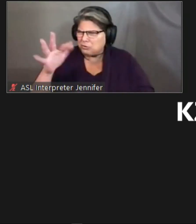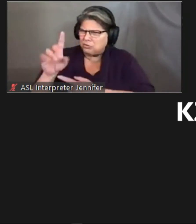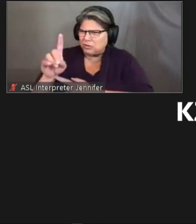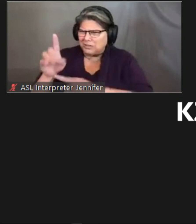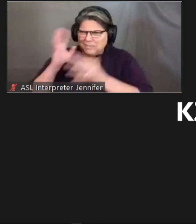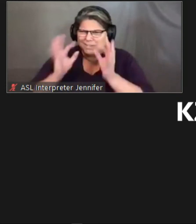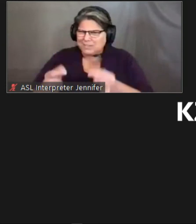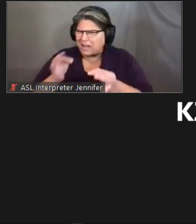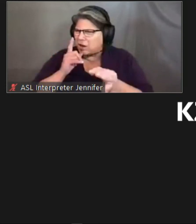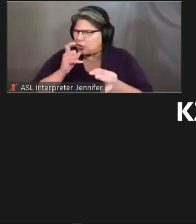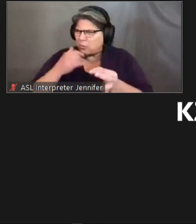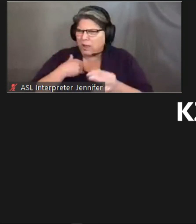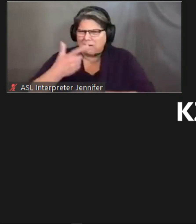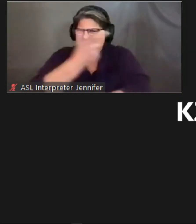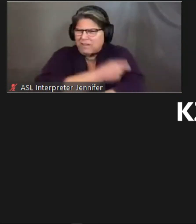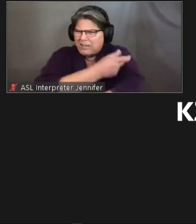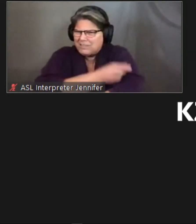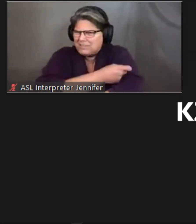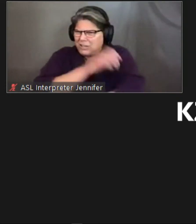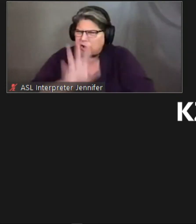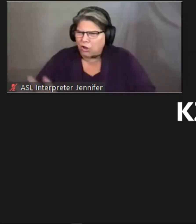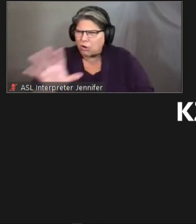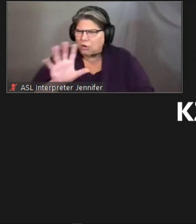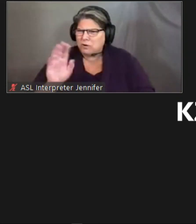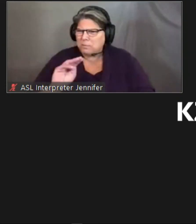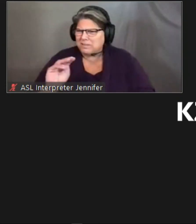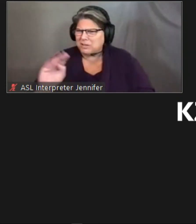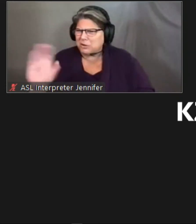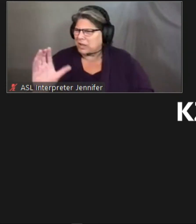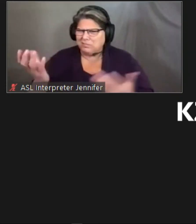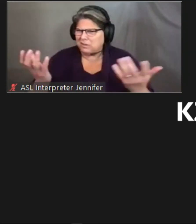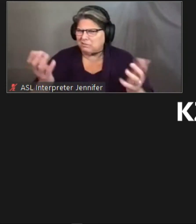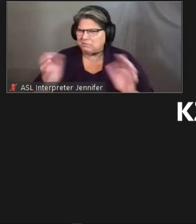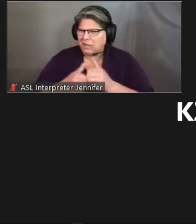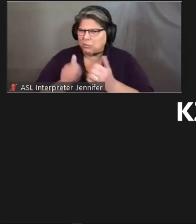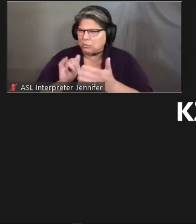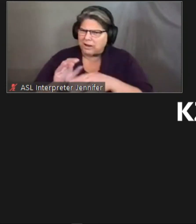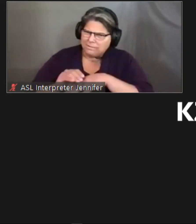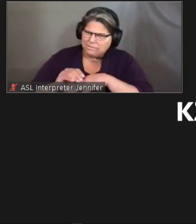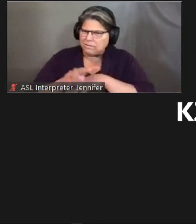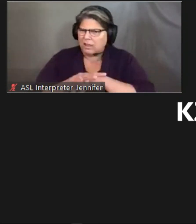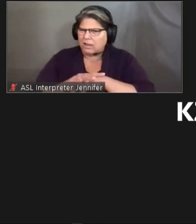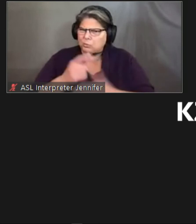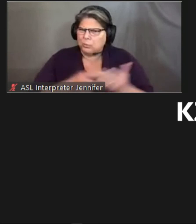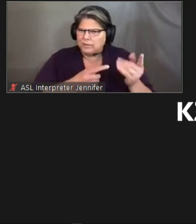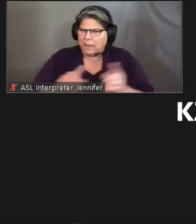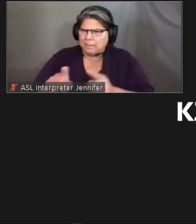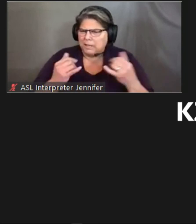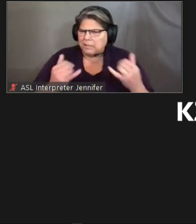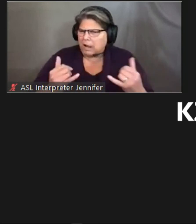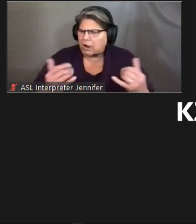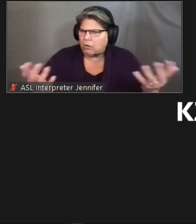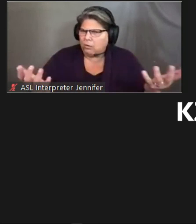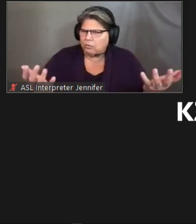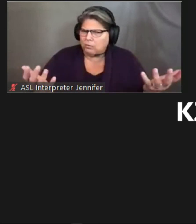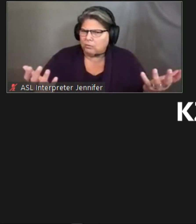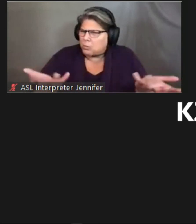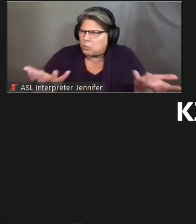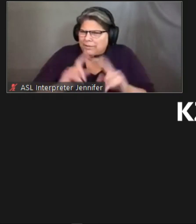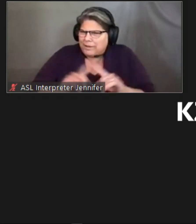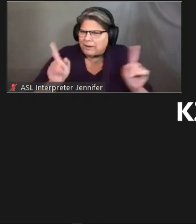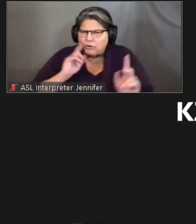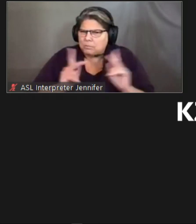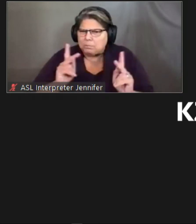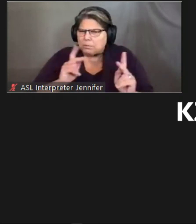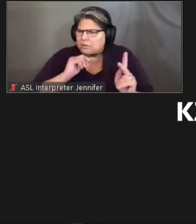guess, for the different healthcare providers around the county? How is that going to change how things work right now? What's the difference for people who aren't following